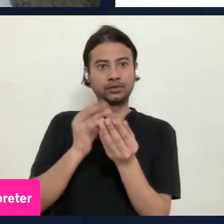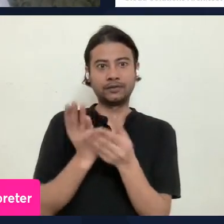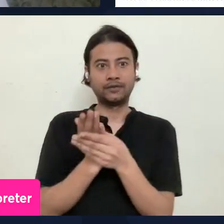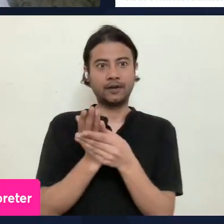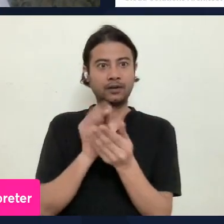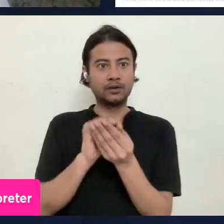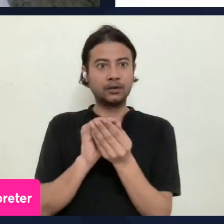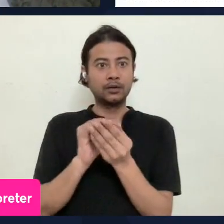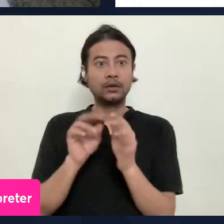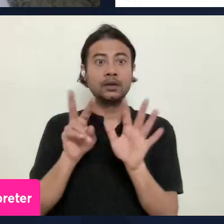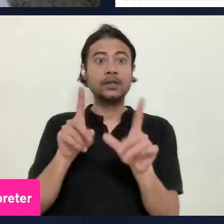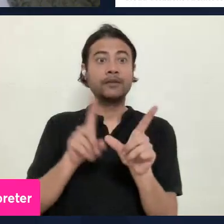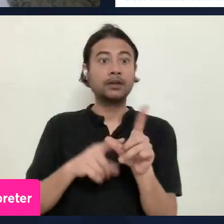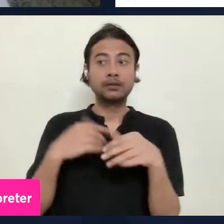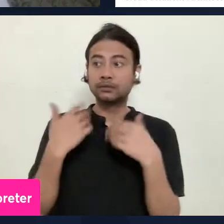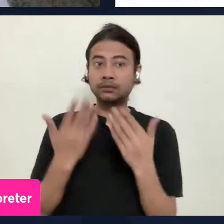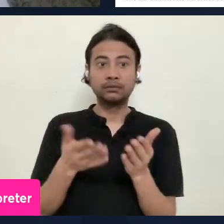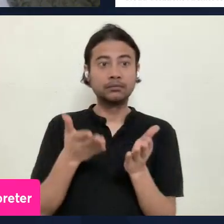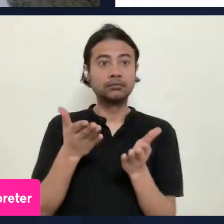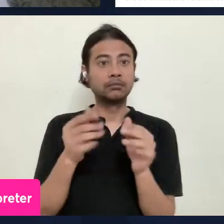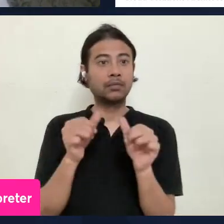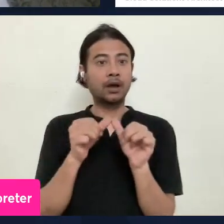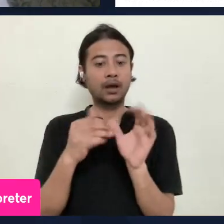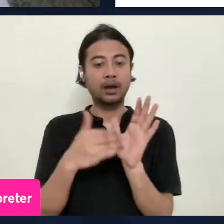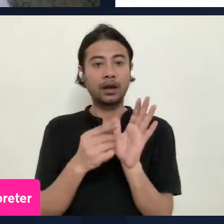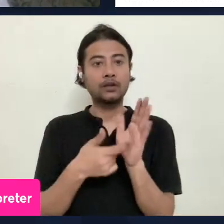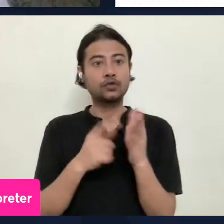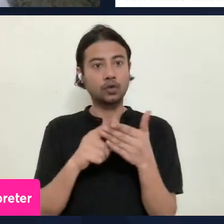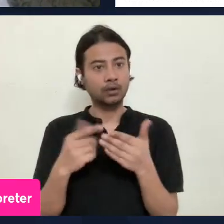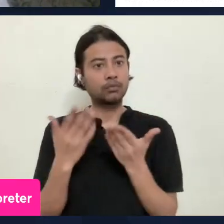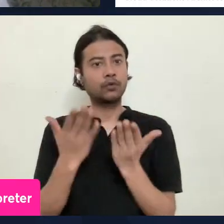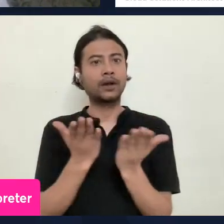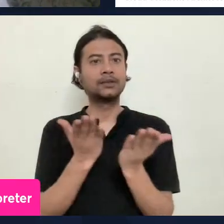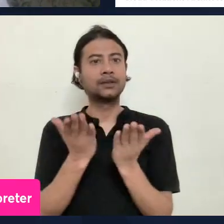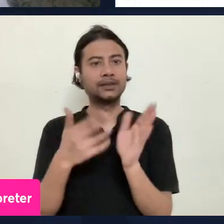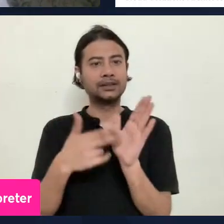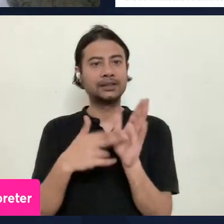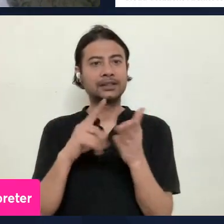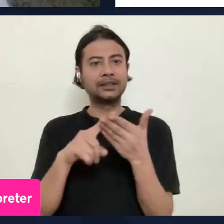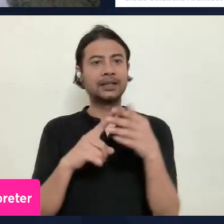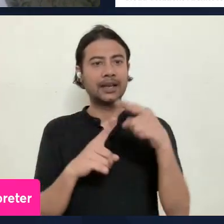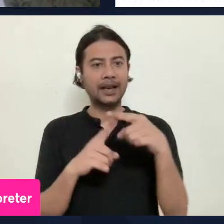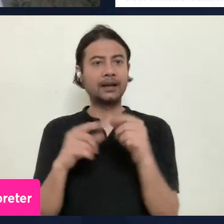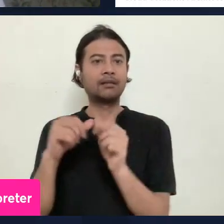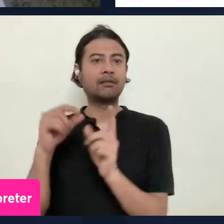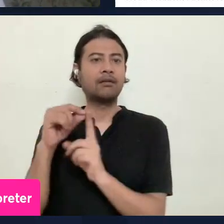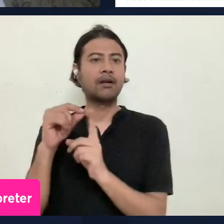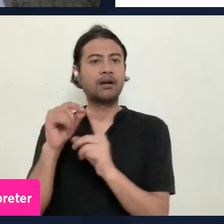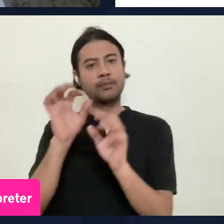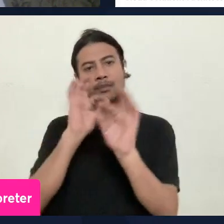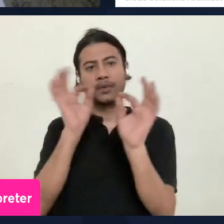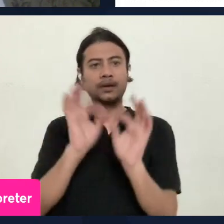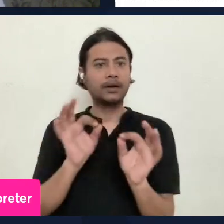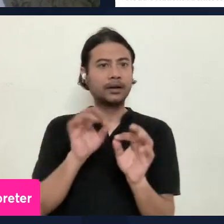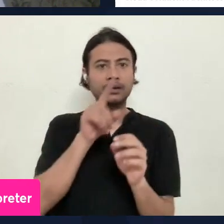general availability in the Azure platform. So it's a very established platform within Azure itself.